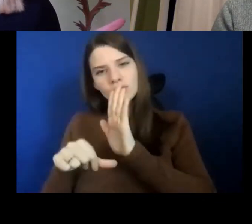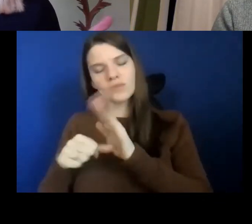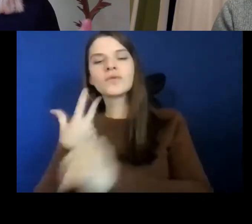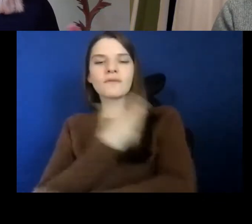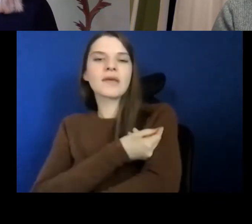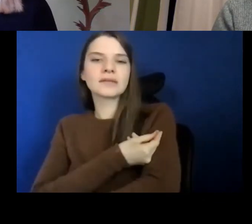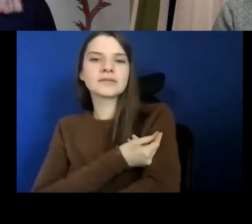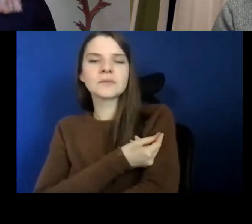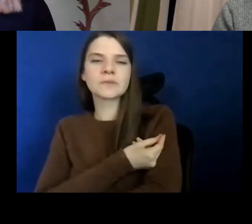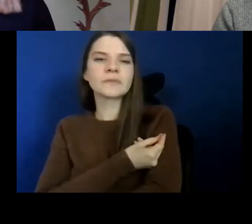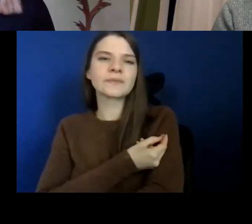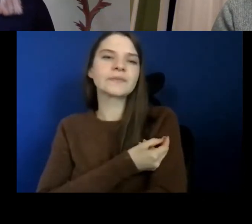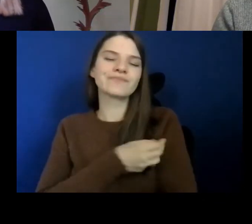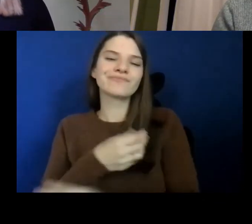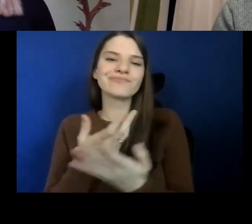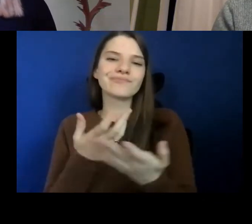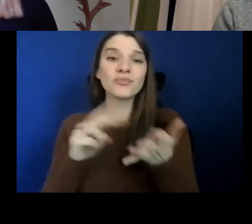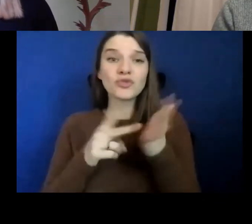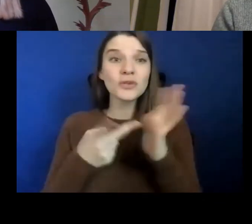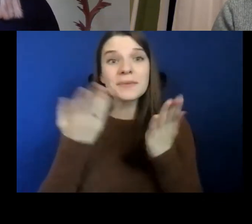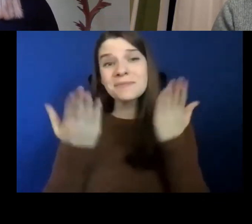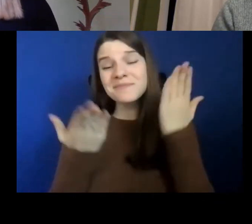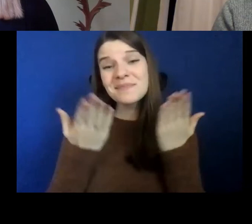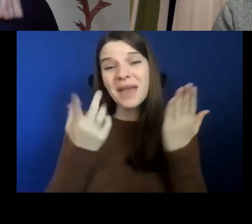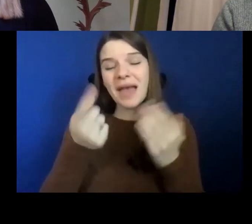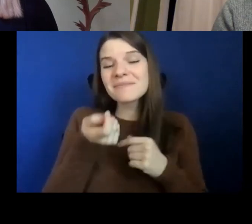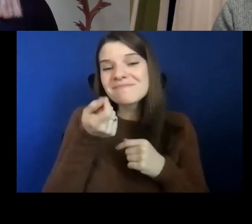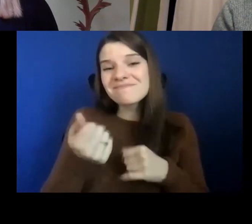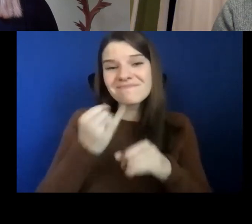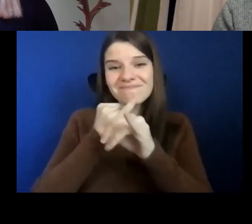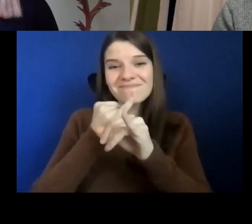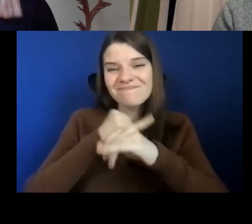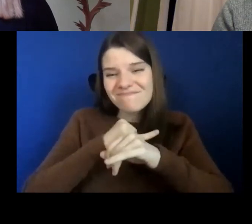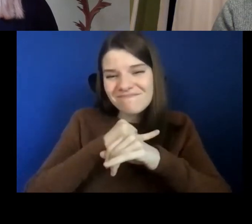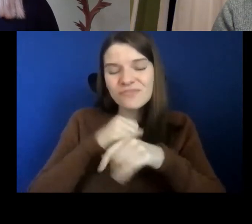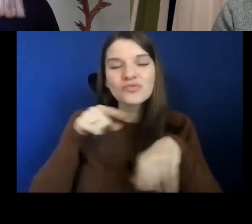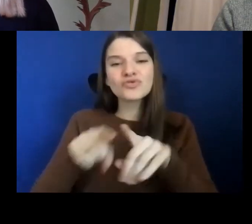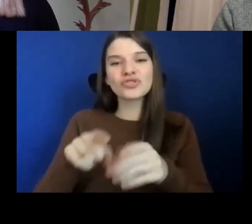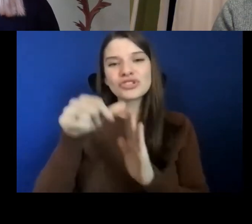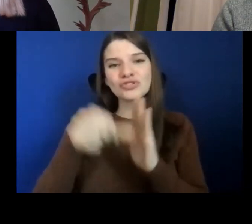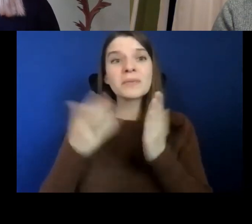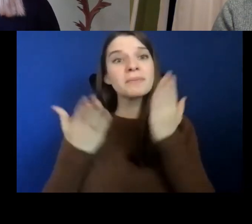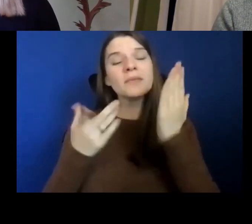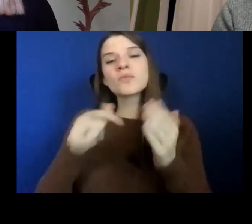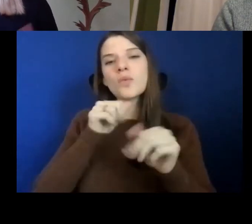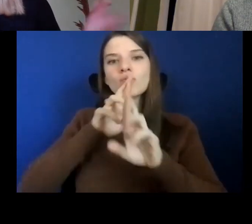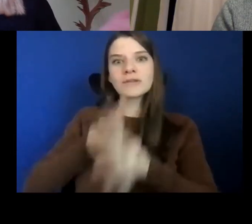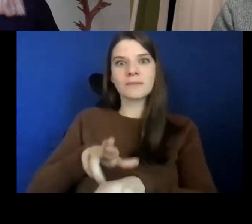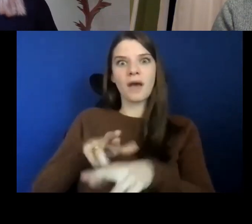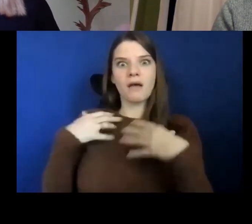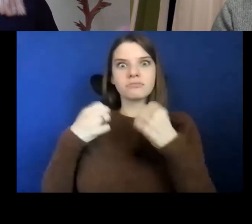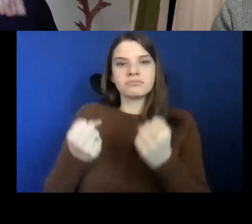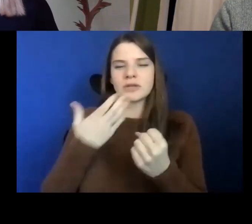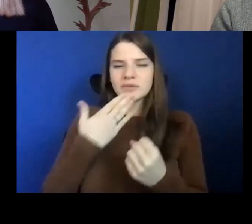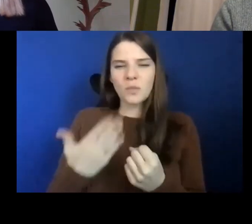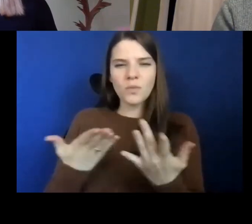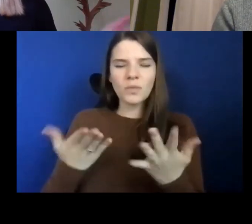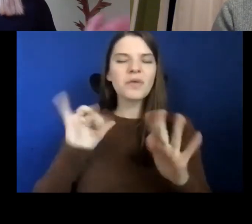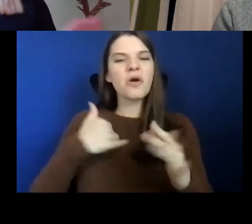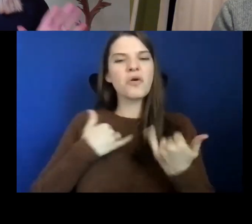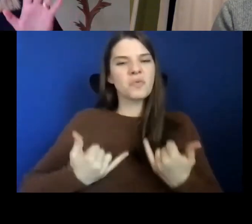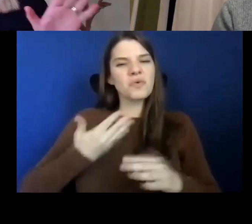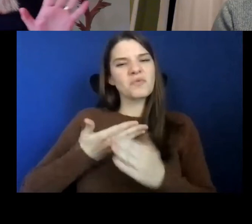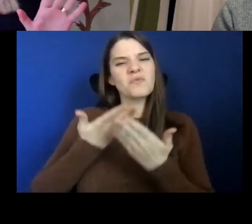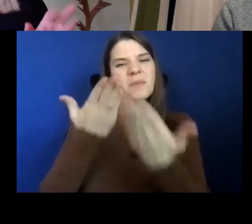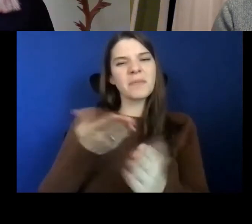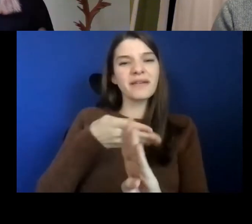get it. The reason is you may be slightly immunosuppressed around the time of surgery and you may not respond as well. So that's our current recommendation,